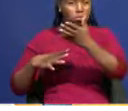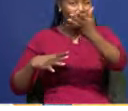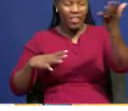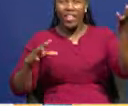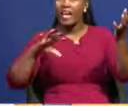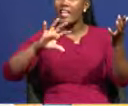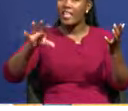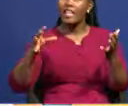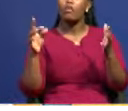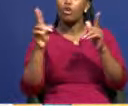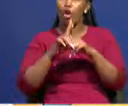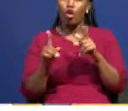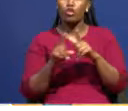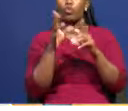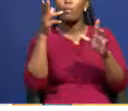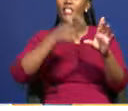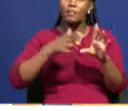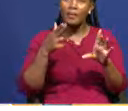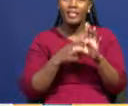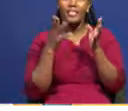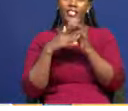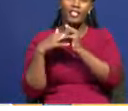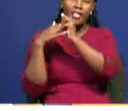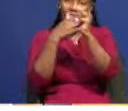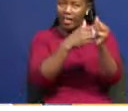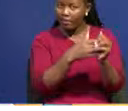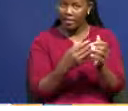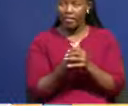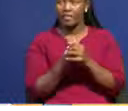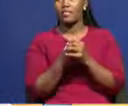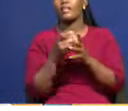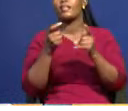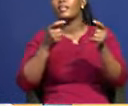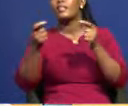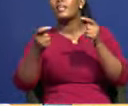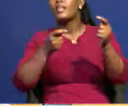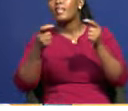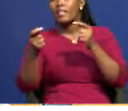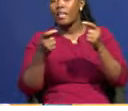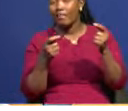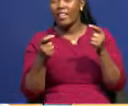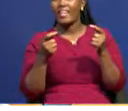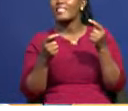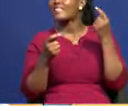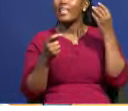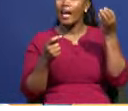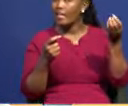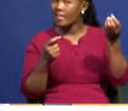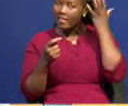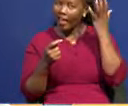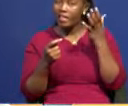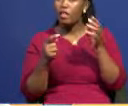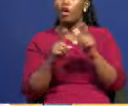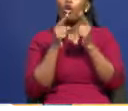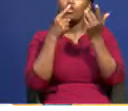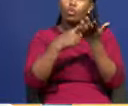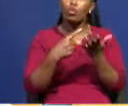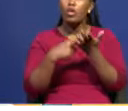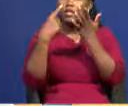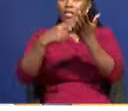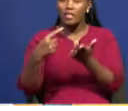to participate in governance. Mm-hmm. Governance as in they get to understand and discuss the budgets of